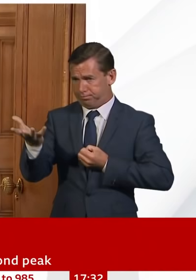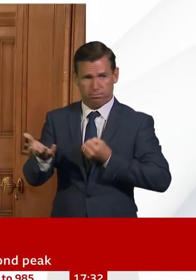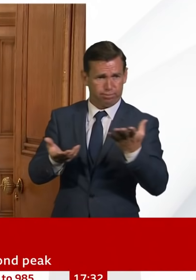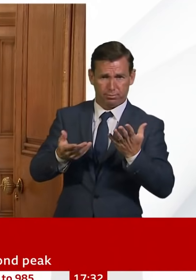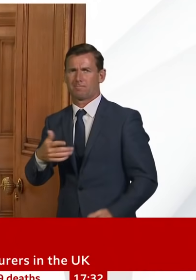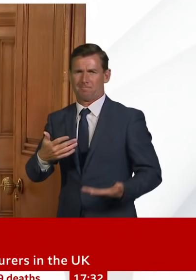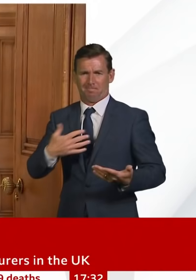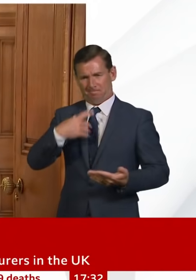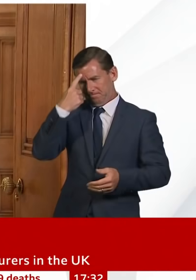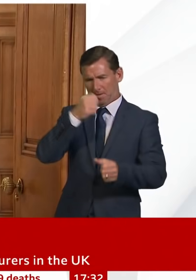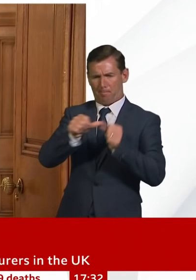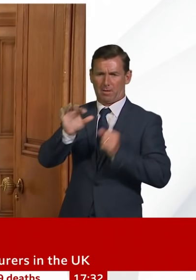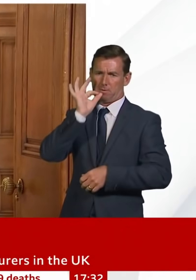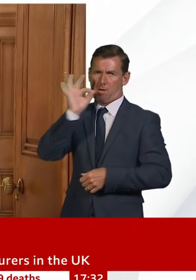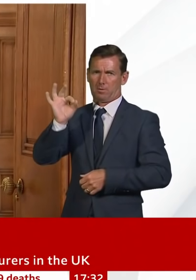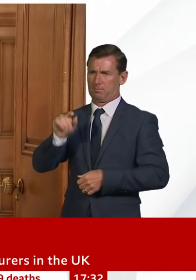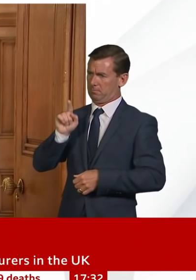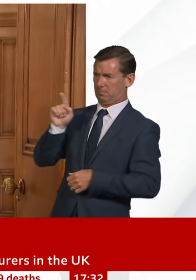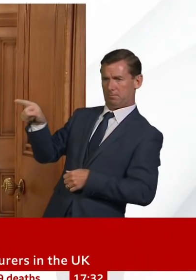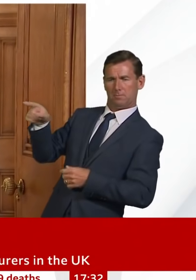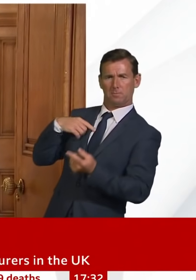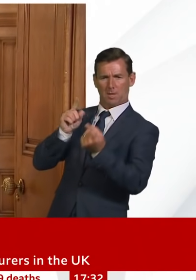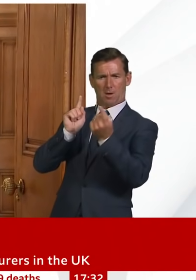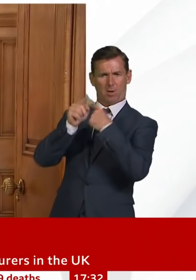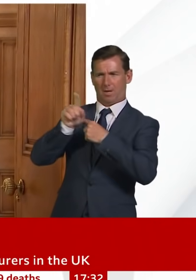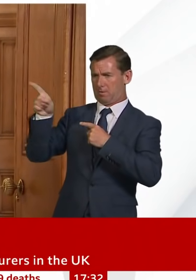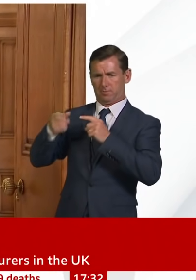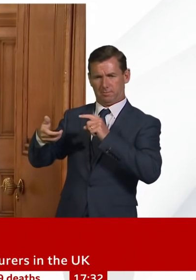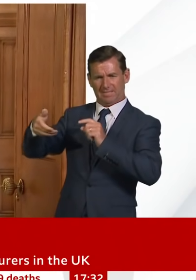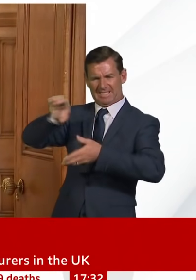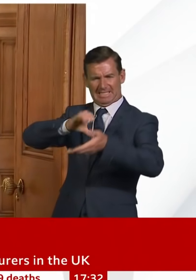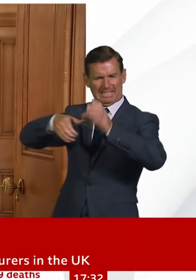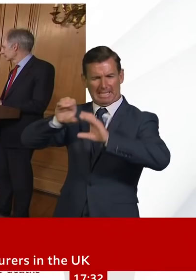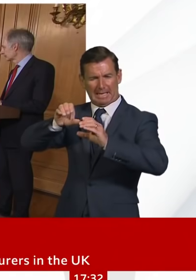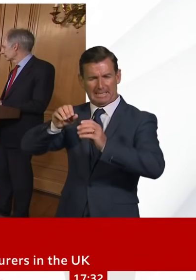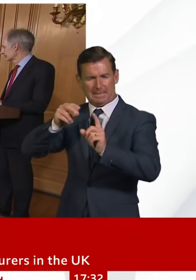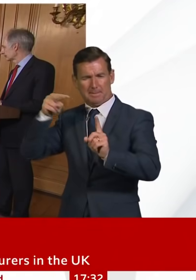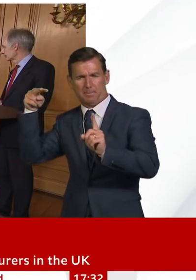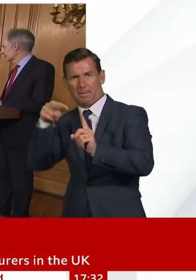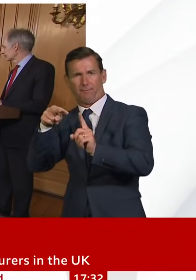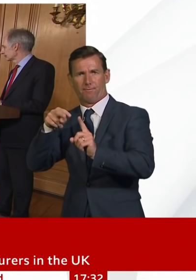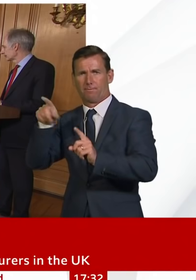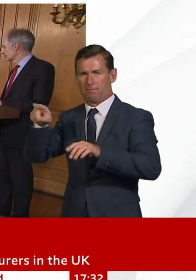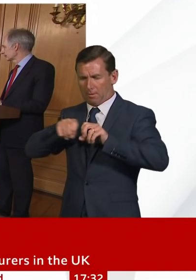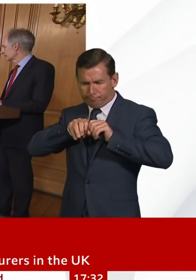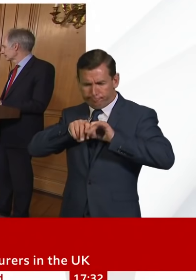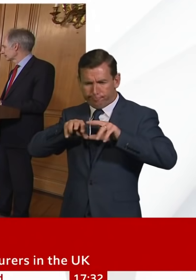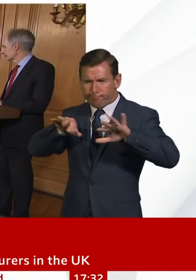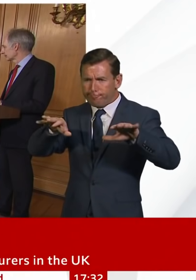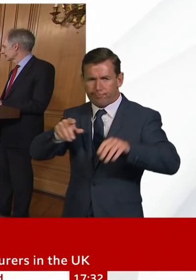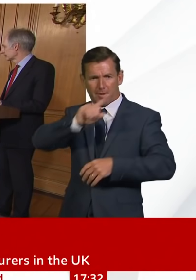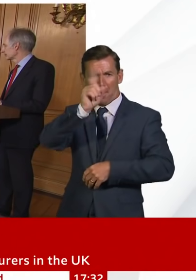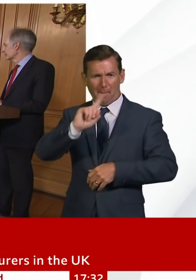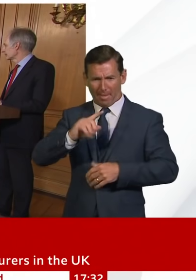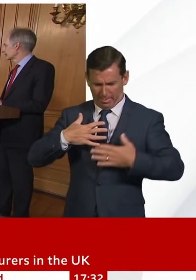challenging. And JVT to answer on the science of the transmission and the asymptomatic transmission in